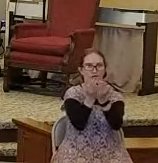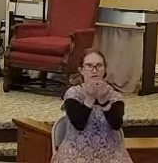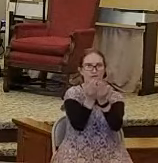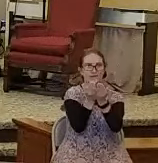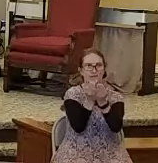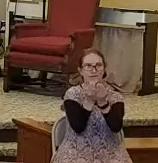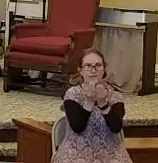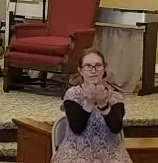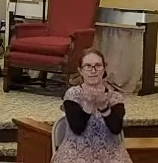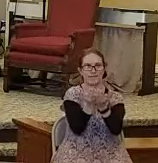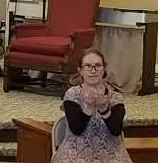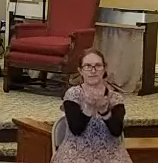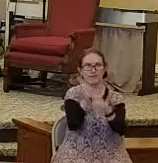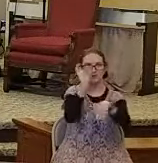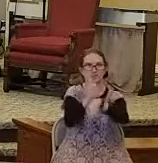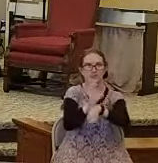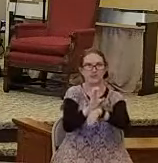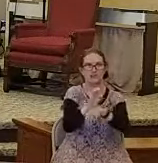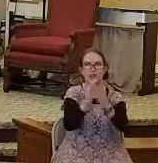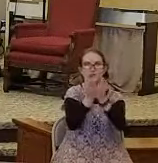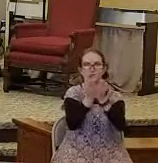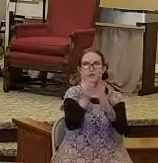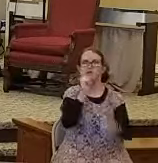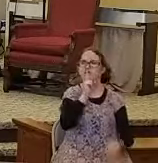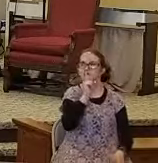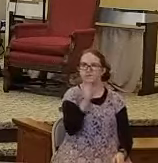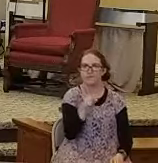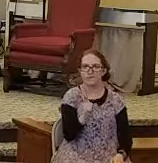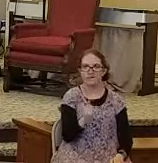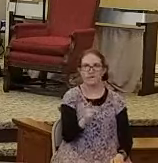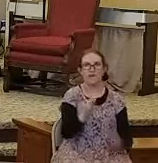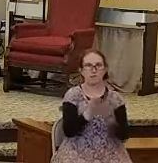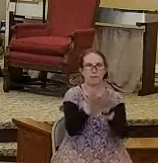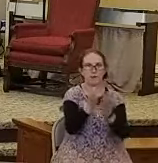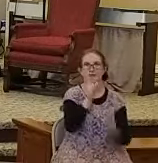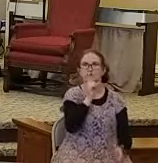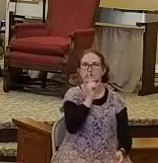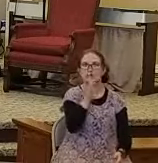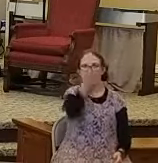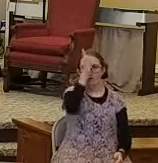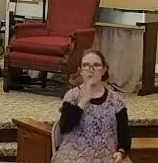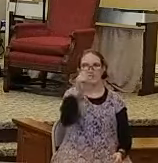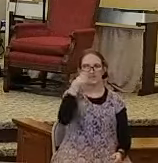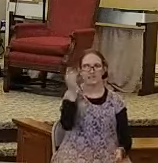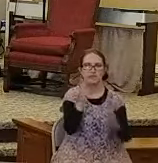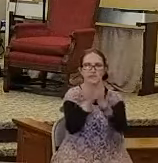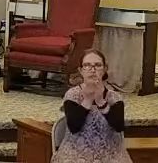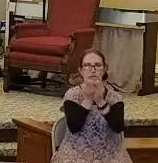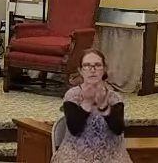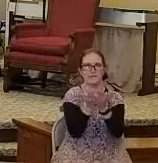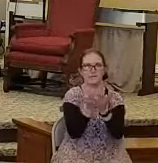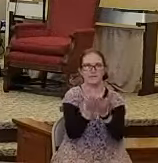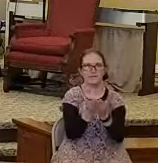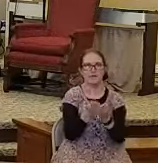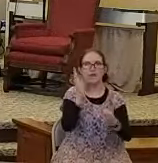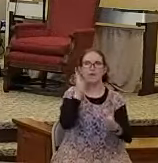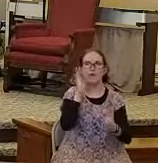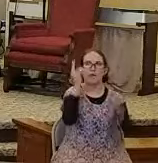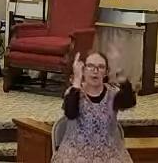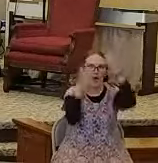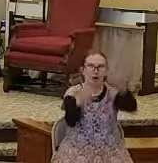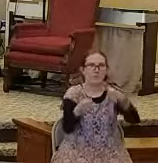word. Yeah. Amen. Church, his word is true. Amen. His word is true. If God has said it in his word, it will